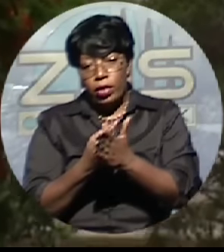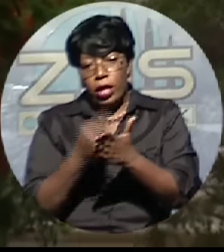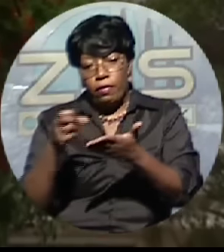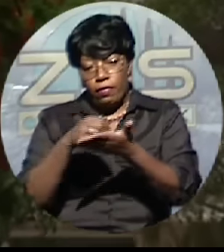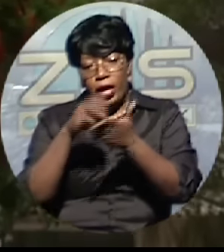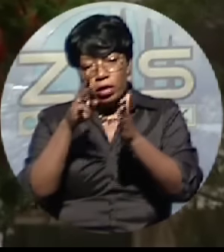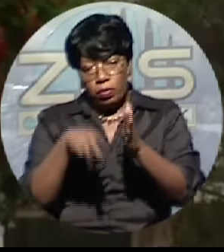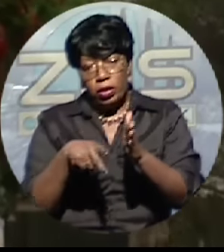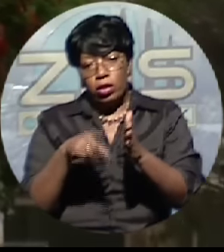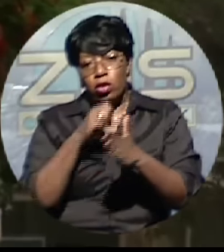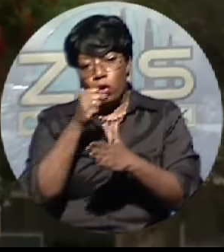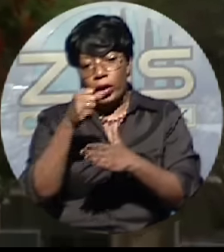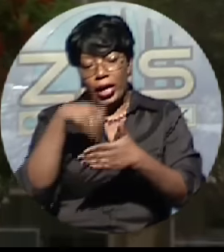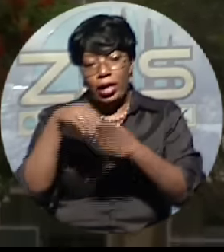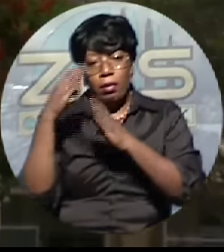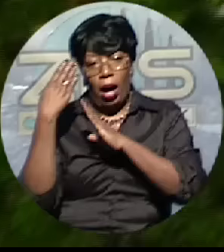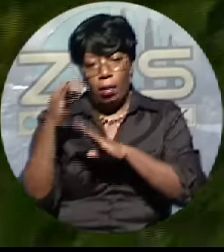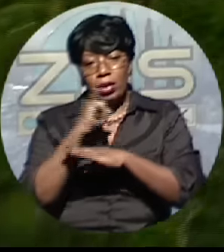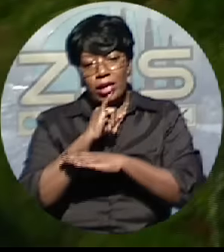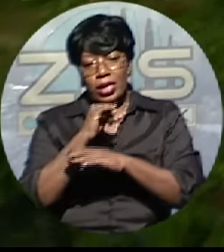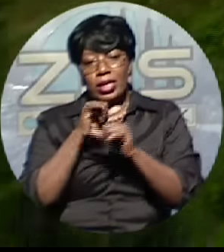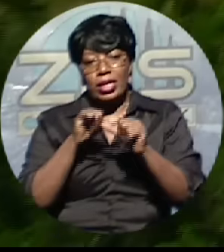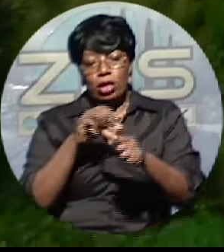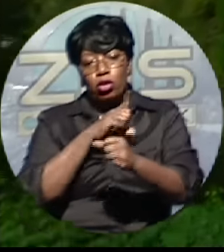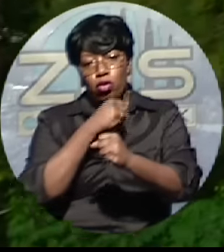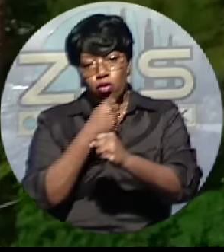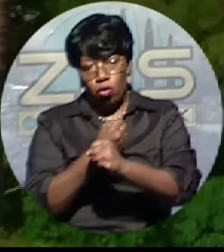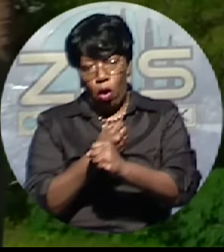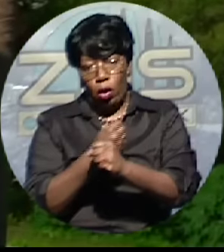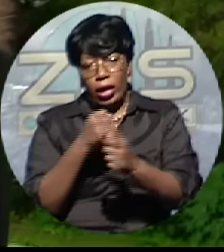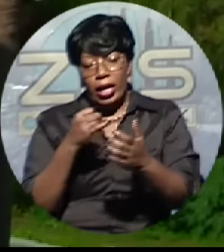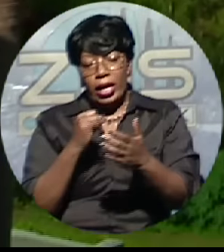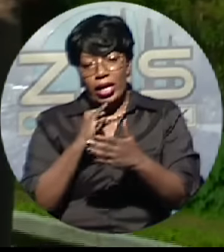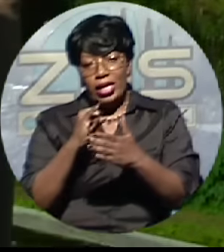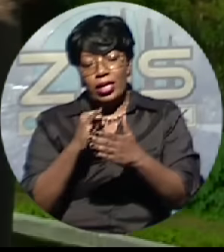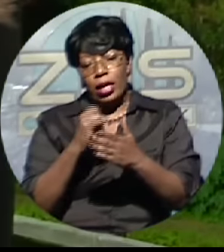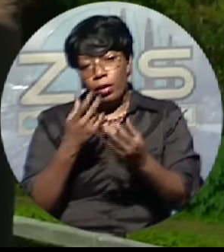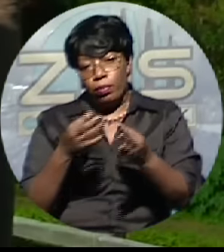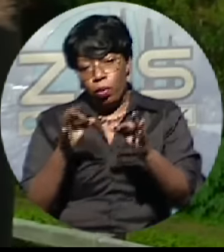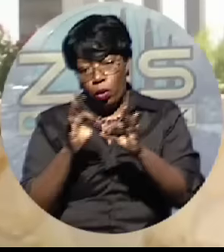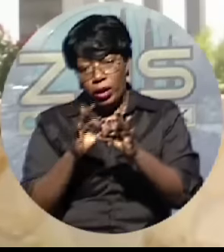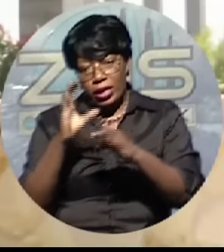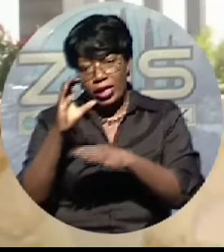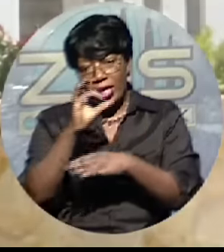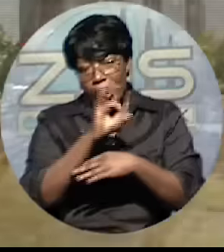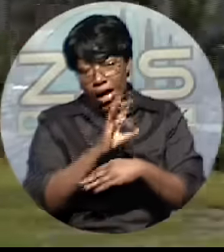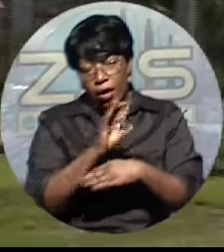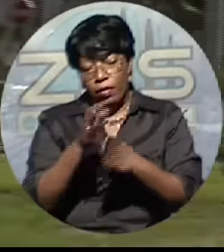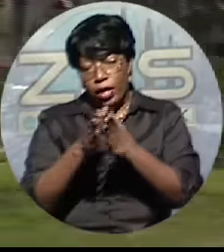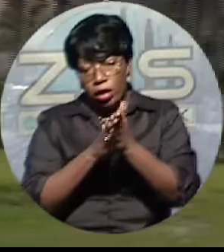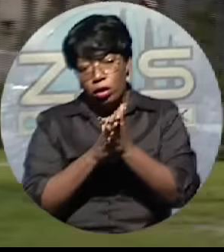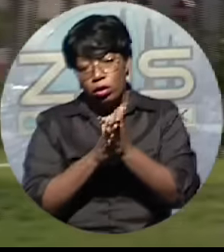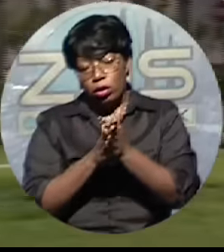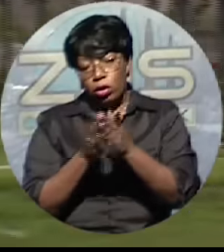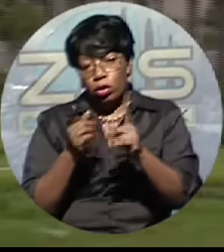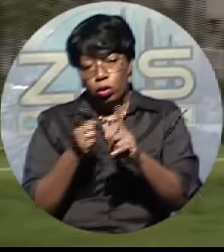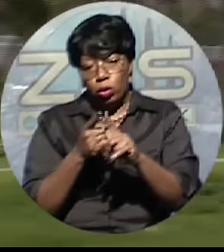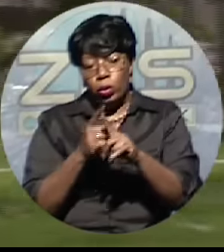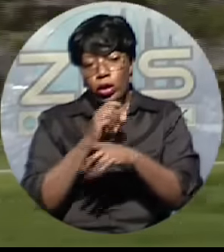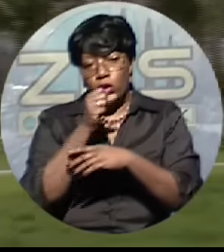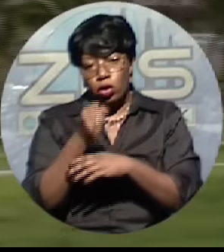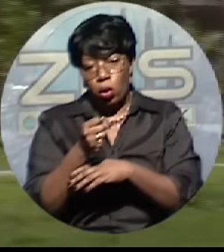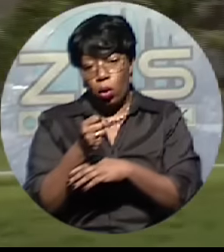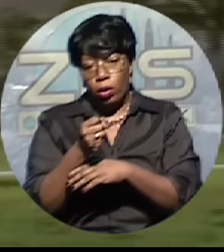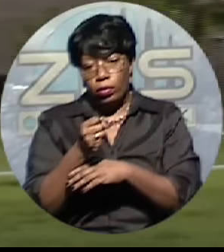remains strong. The Attorney General said it was important to note that CTF is well equipped and eager to undertake initiatives to